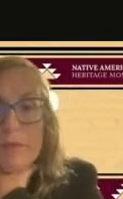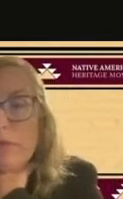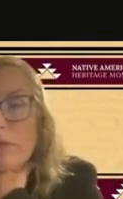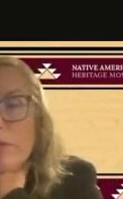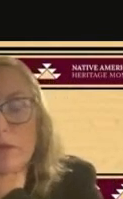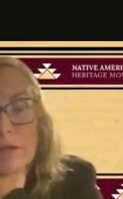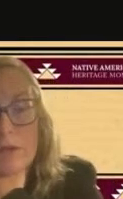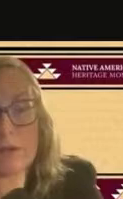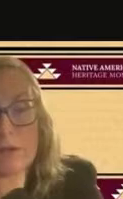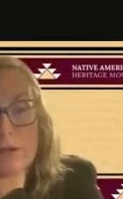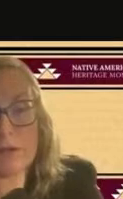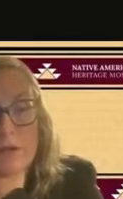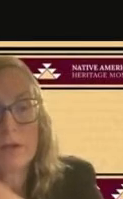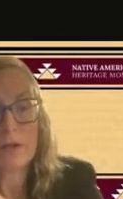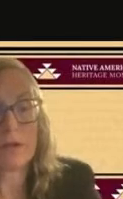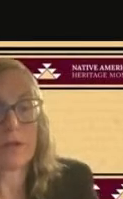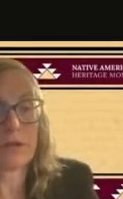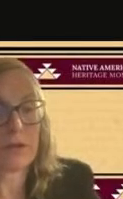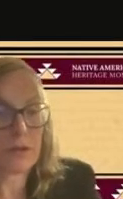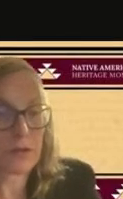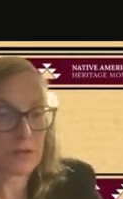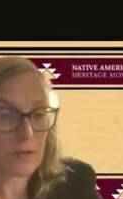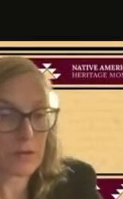let's pull up,